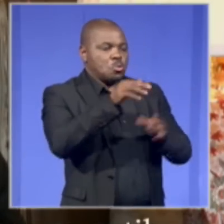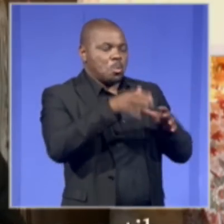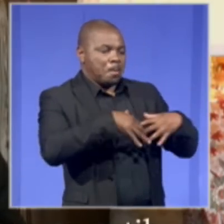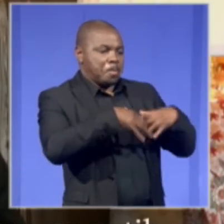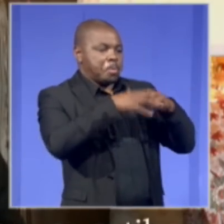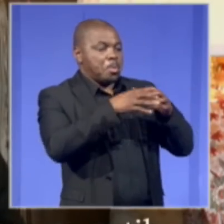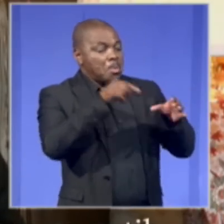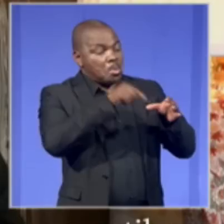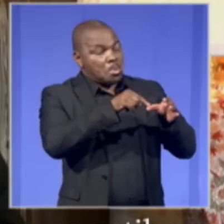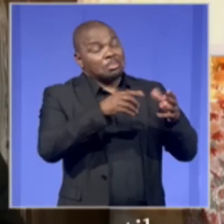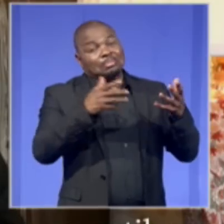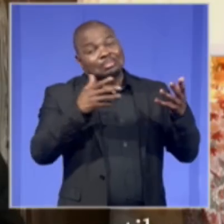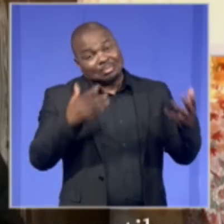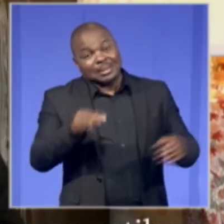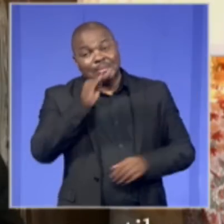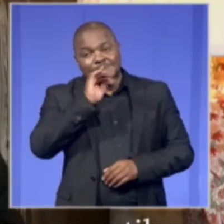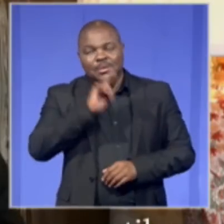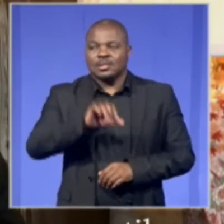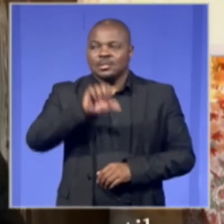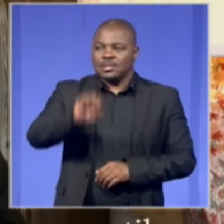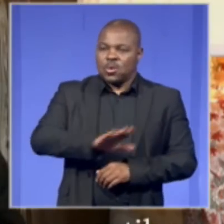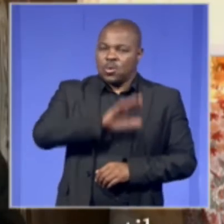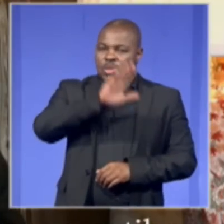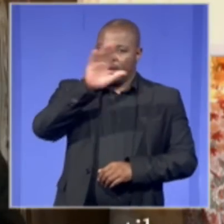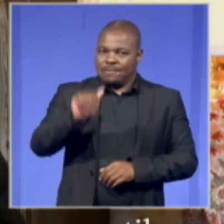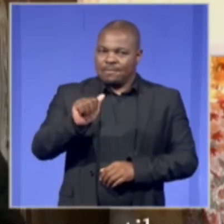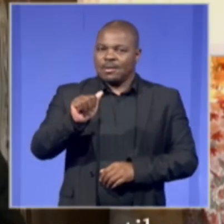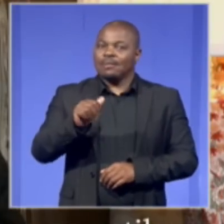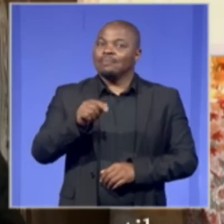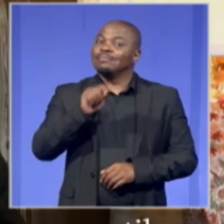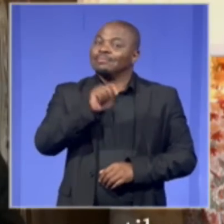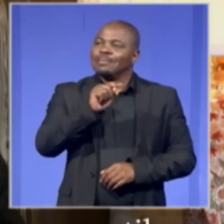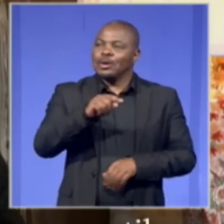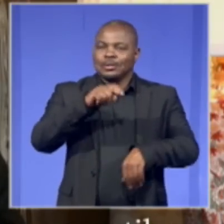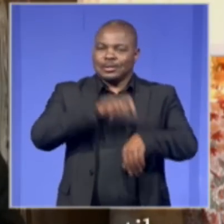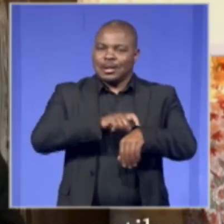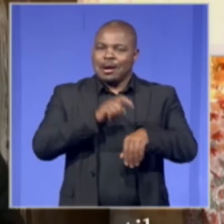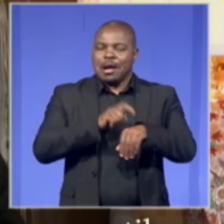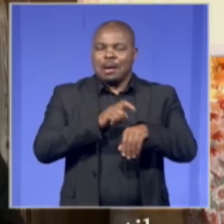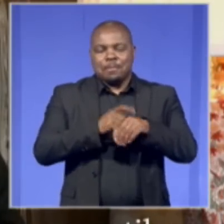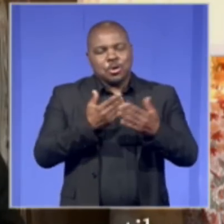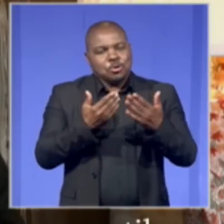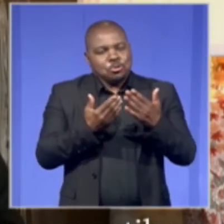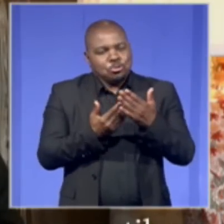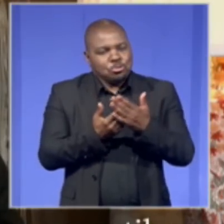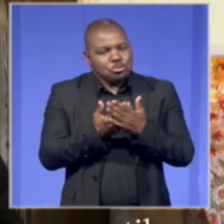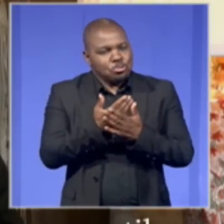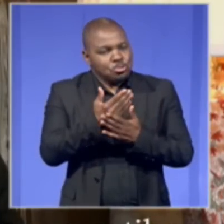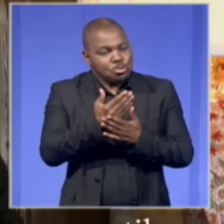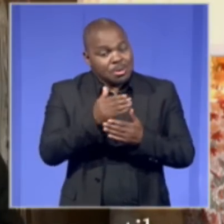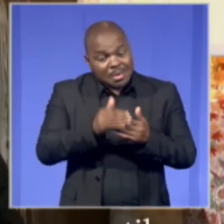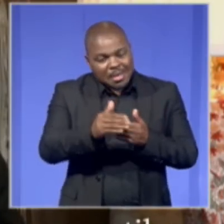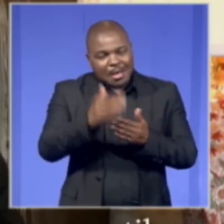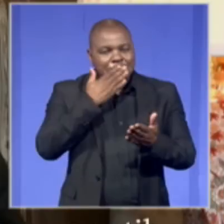have really enabled South Africa to enter a new era that holds great